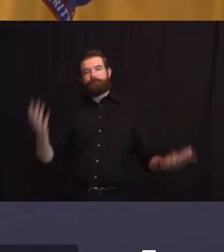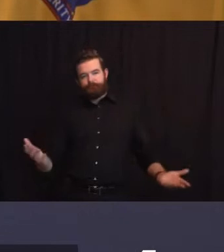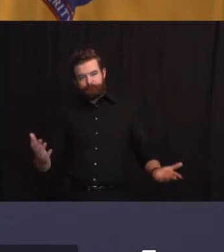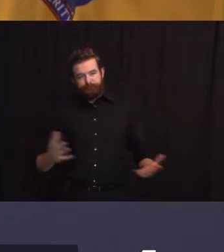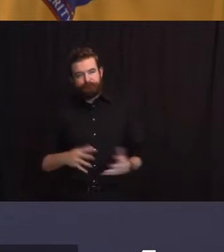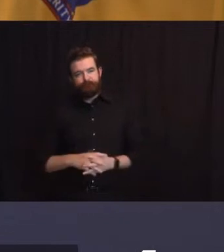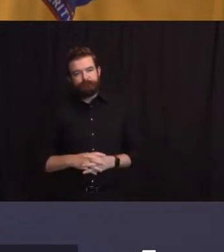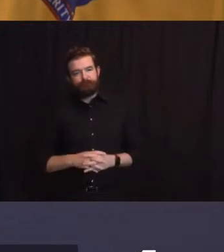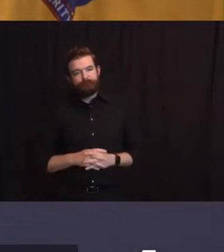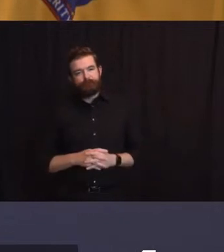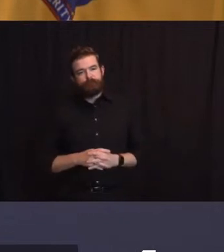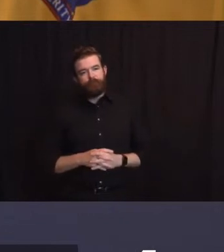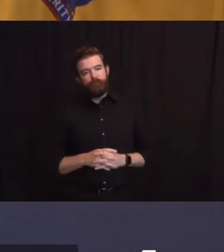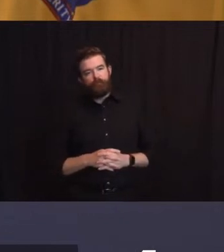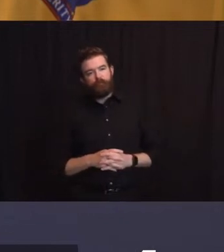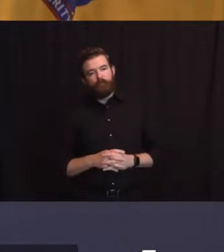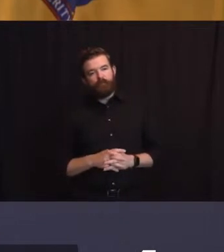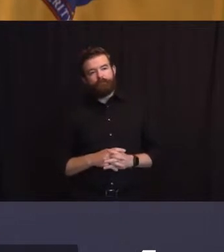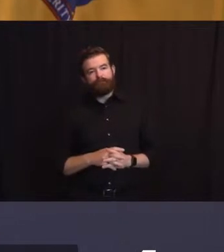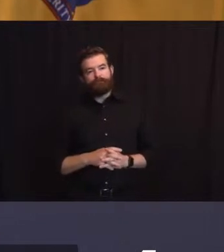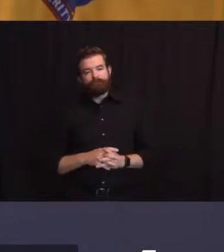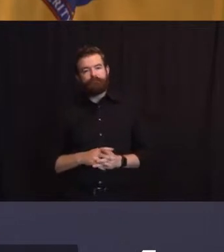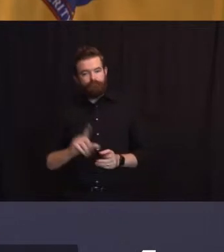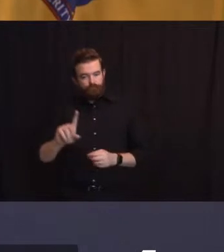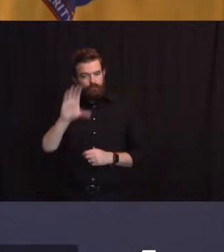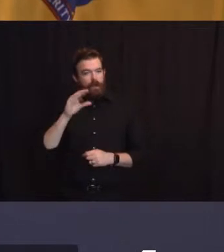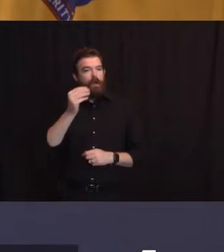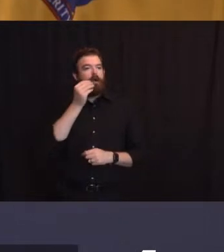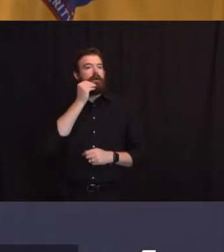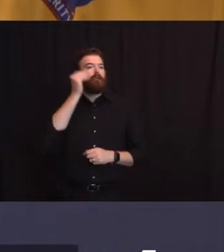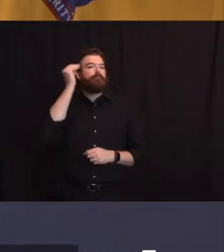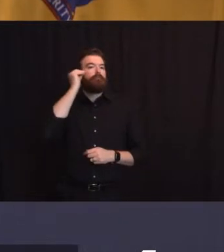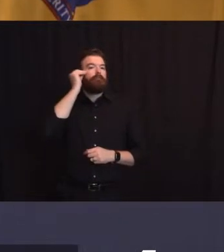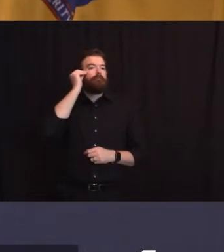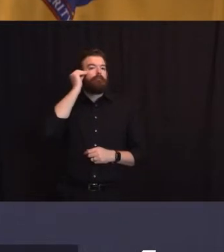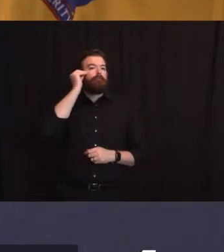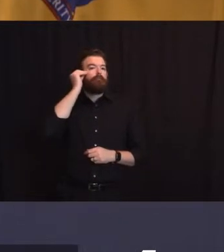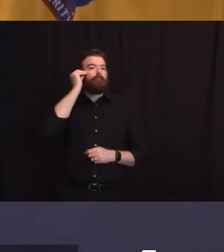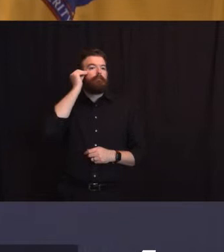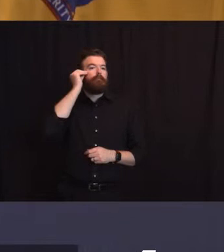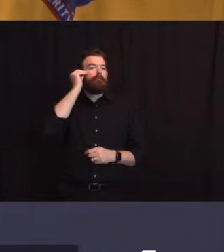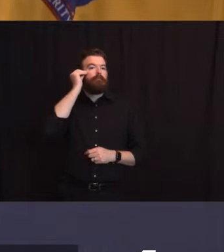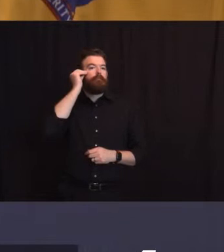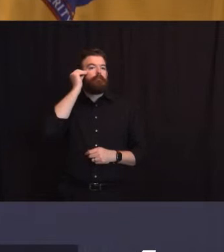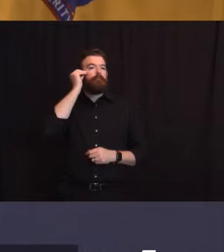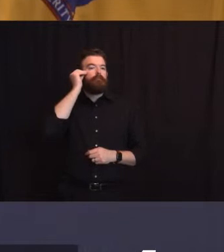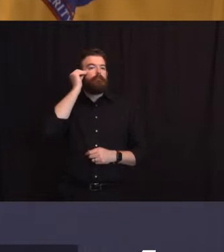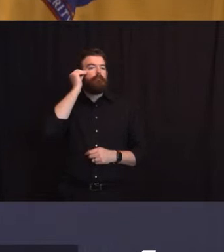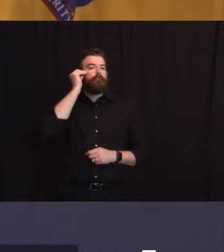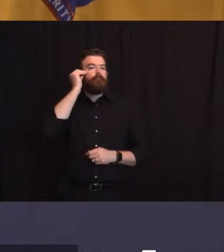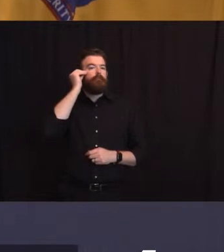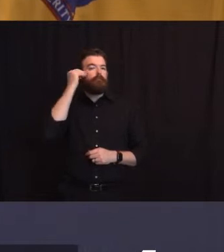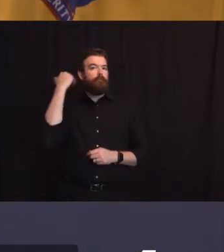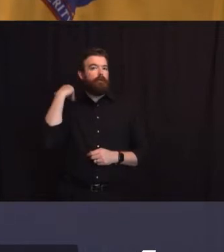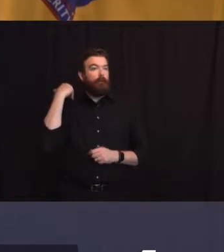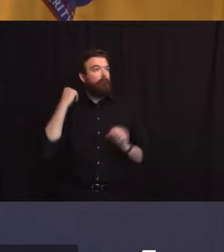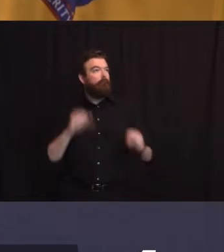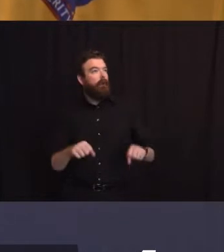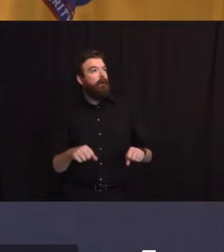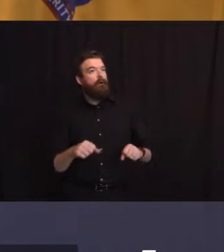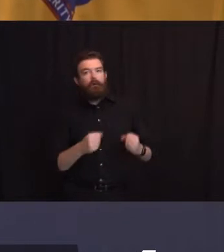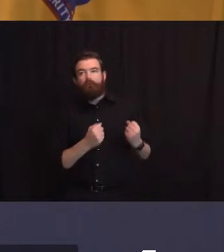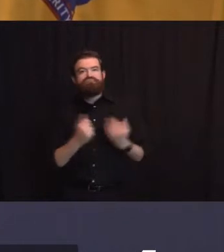down to 30. That's correct. Still no loss of any structures. Is that your understanding? That is correct. Yes, sir. So we'll keep them in your